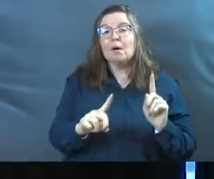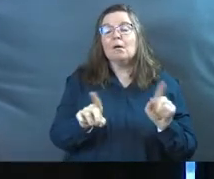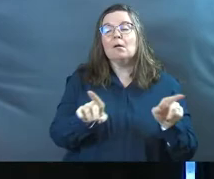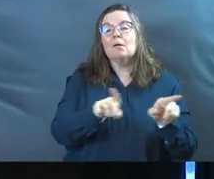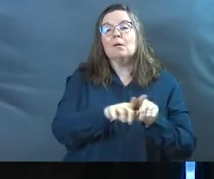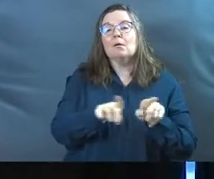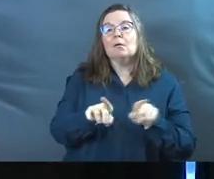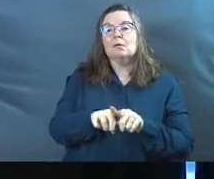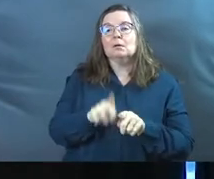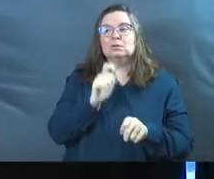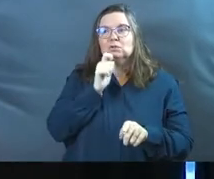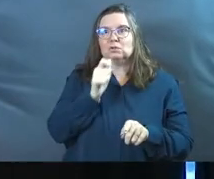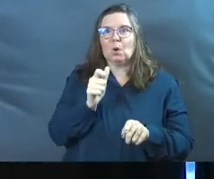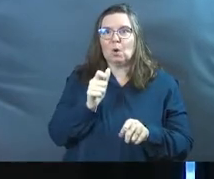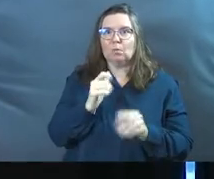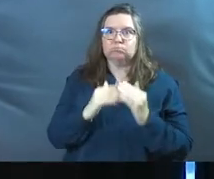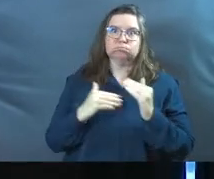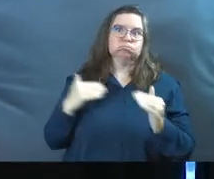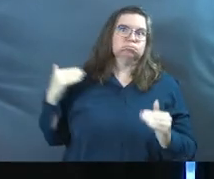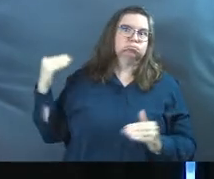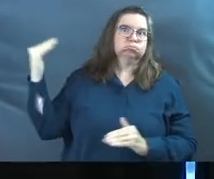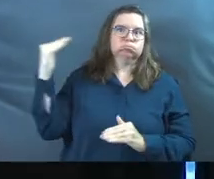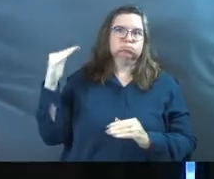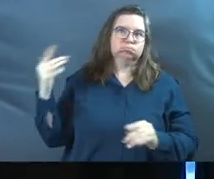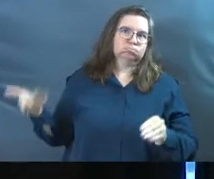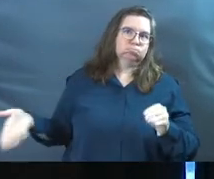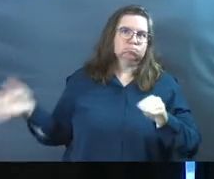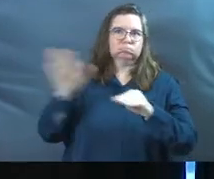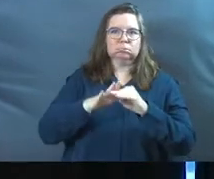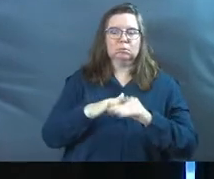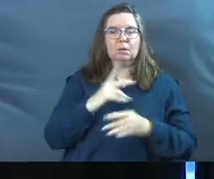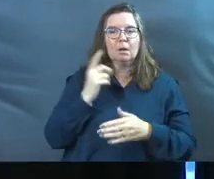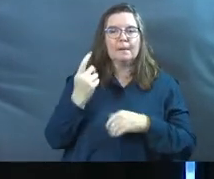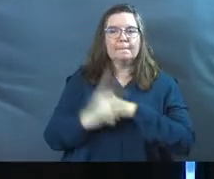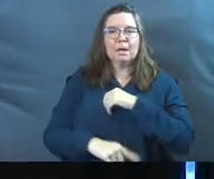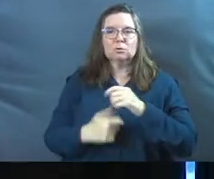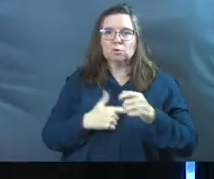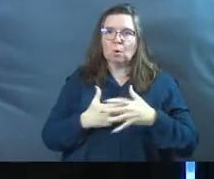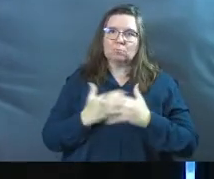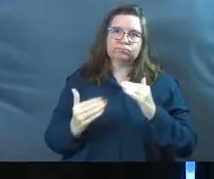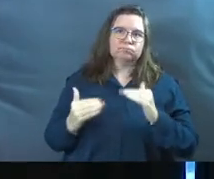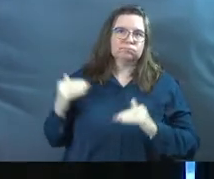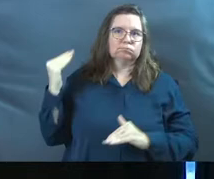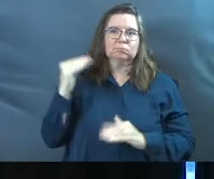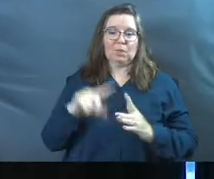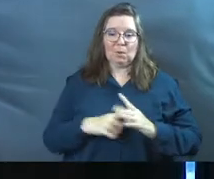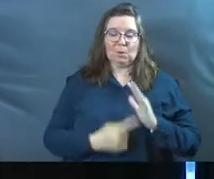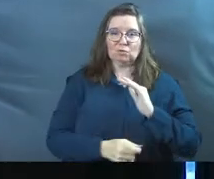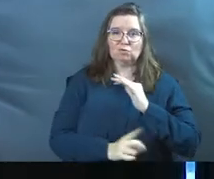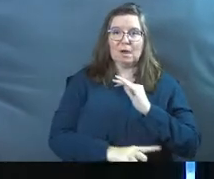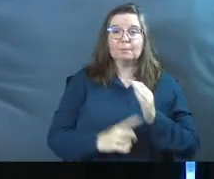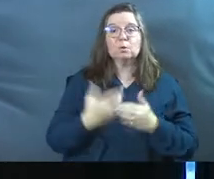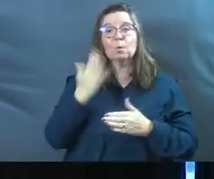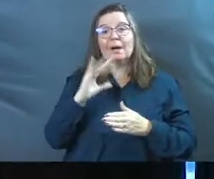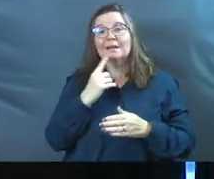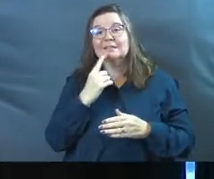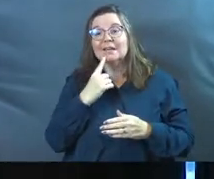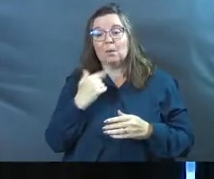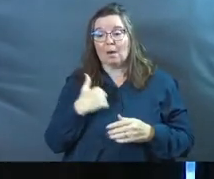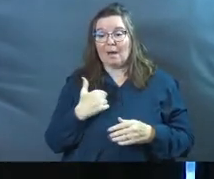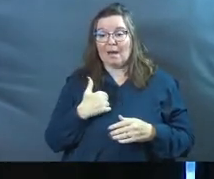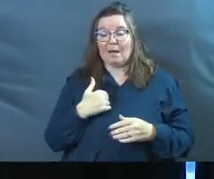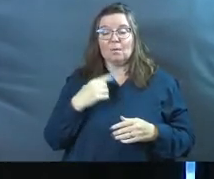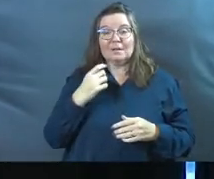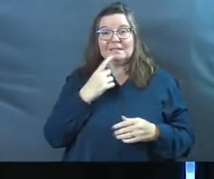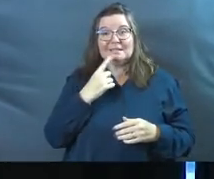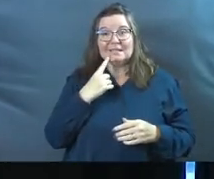also, don't go crazy. Don't make a punishment that so far exceeds the original crime. What God is saying when he says eye